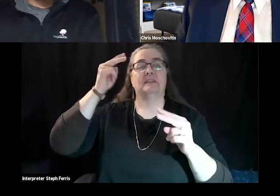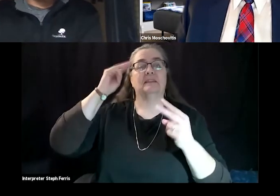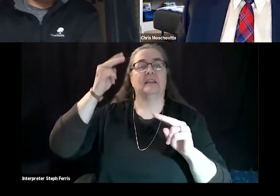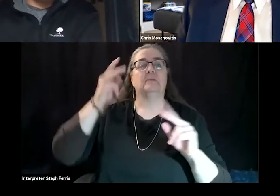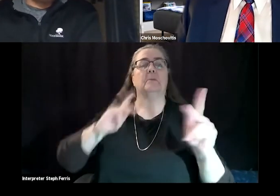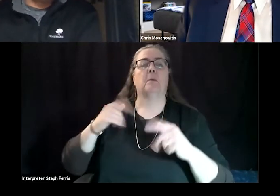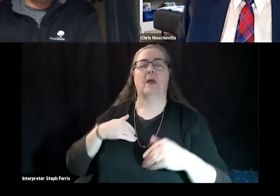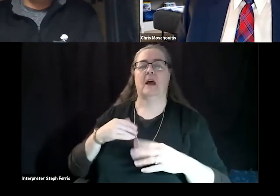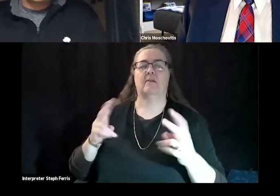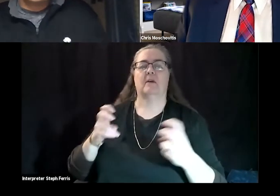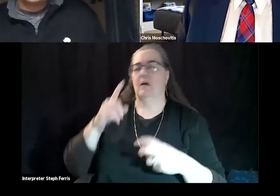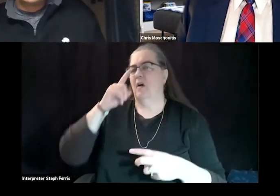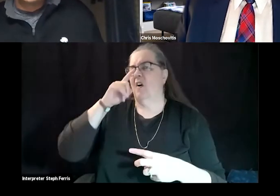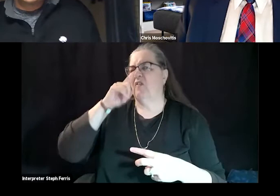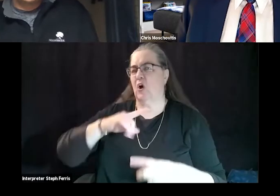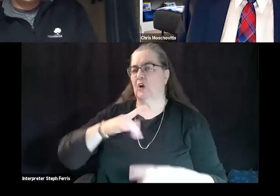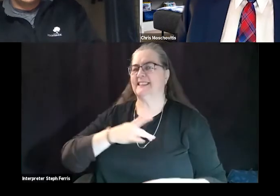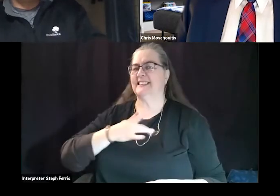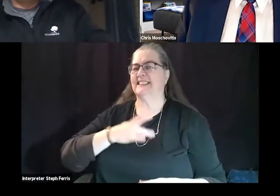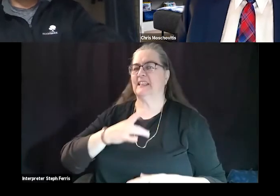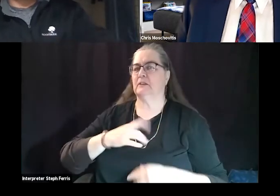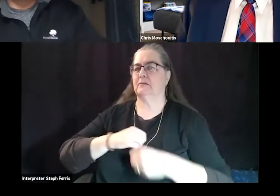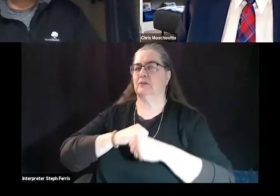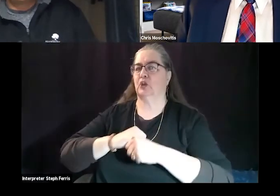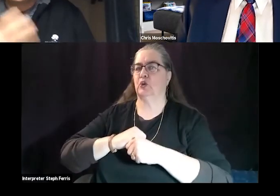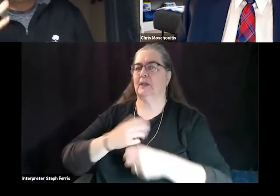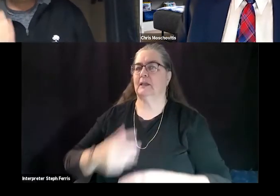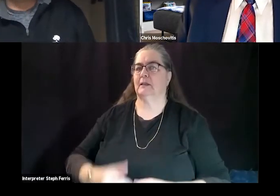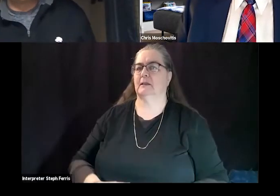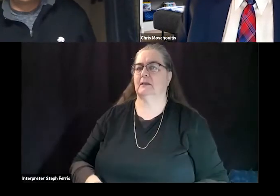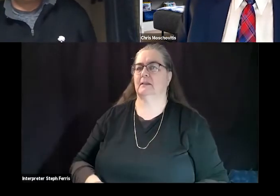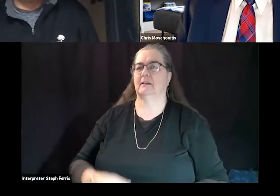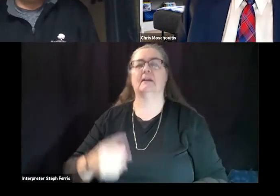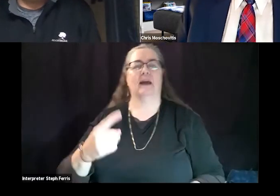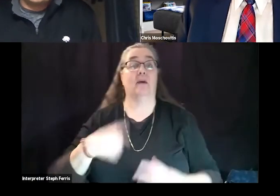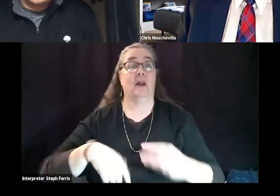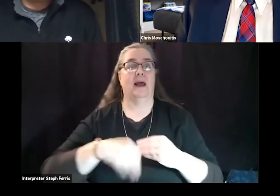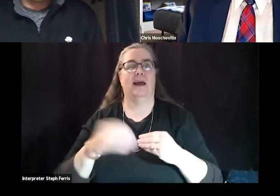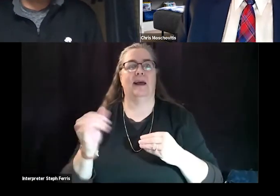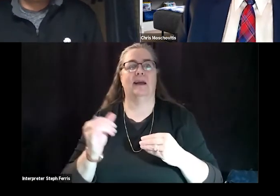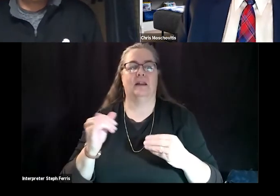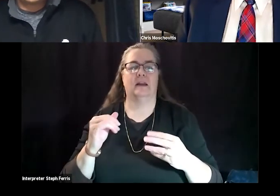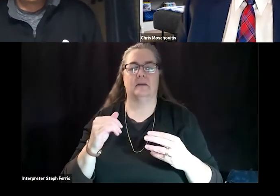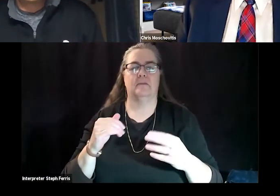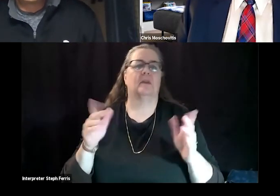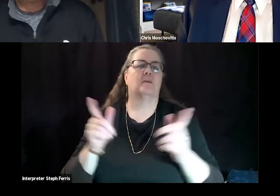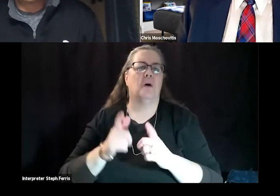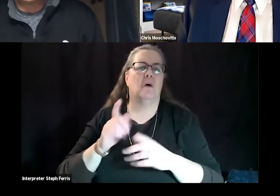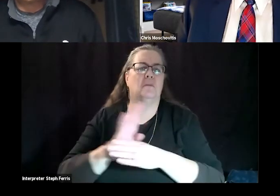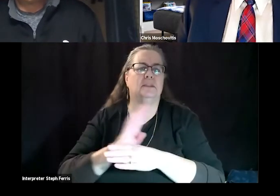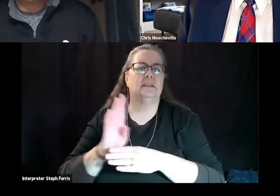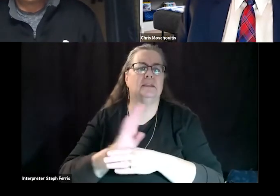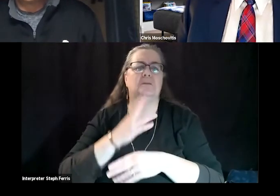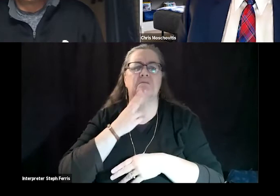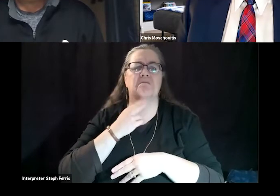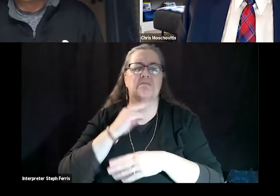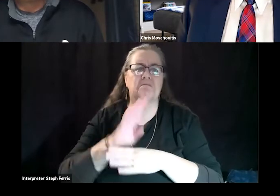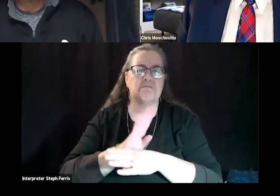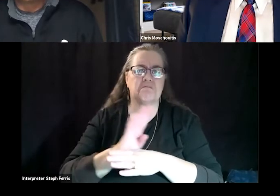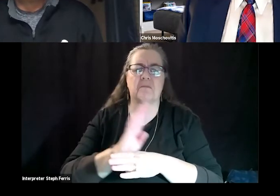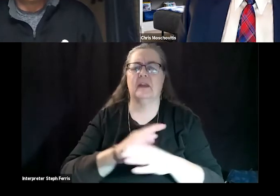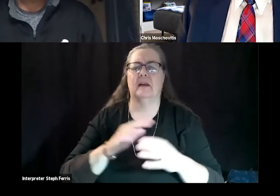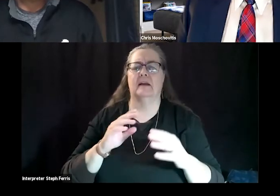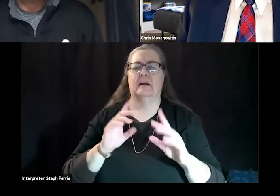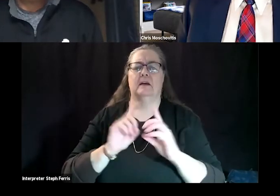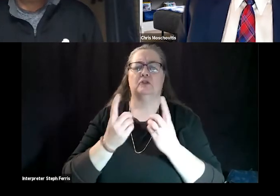going to add to that, right? I mean, that's kind of the problem, though. You mentioned the small business, right? The donut shop or the mom and pop shop that makes something small, yet they're the ones that